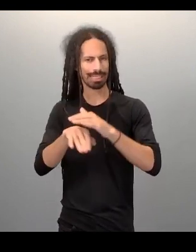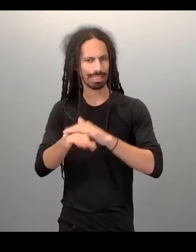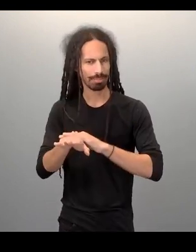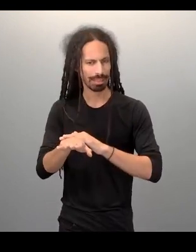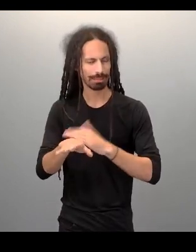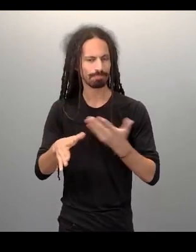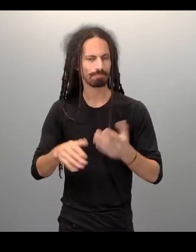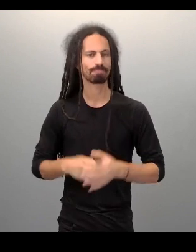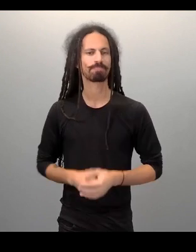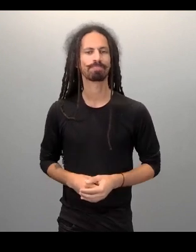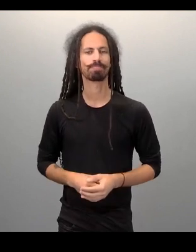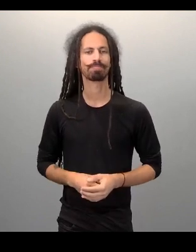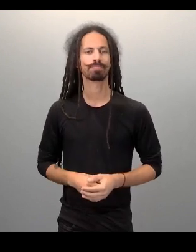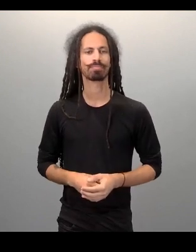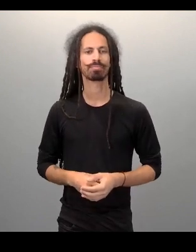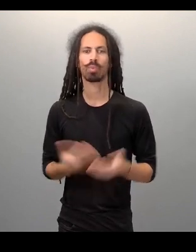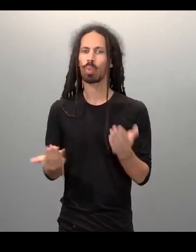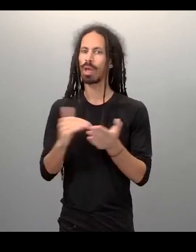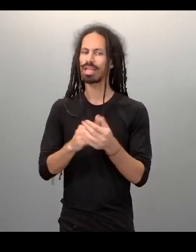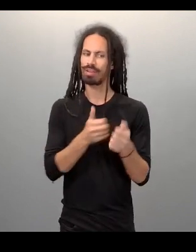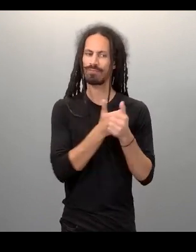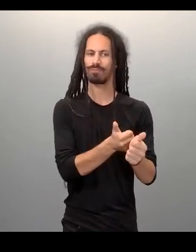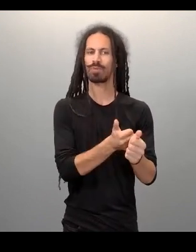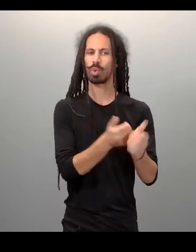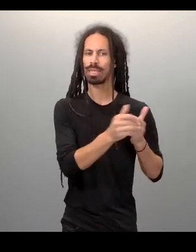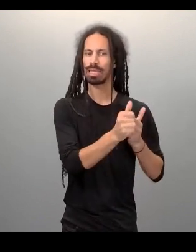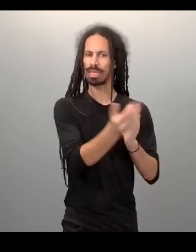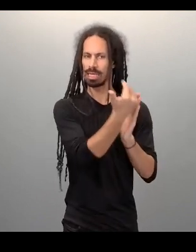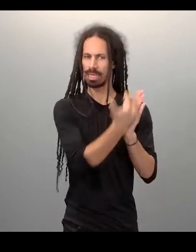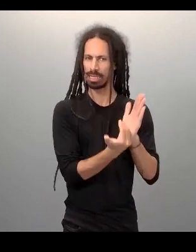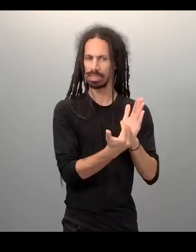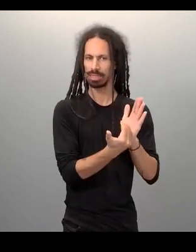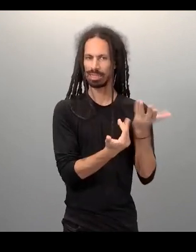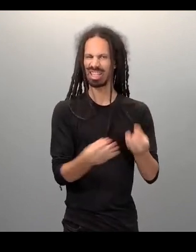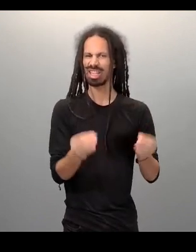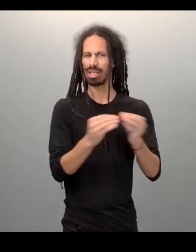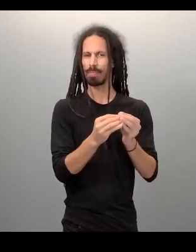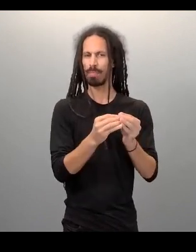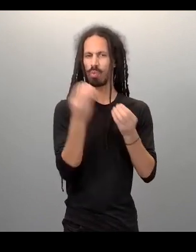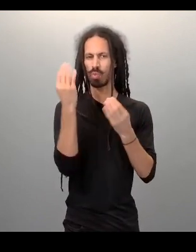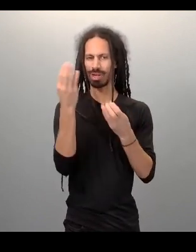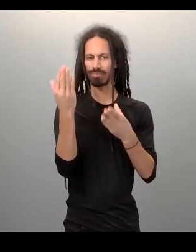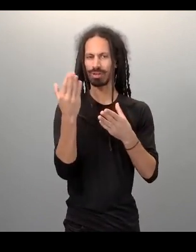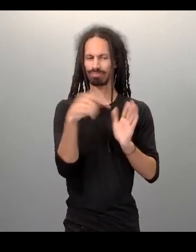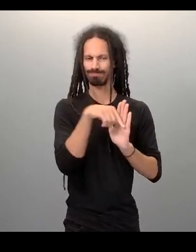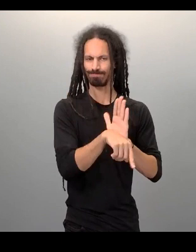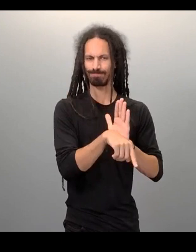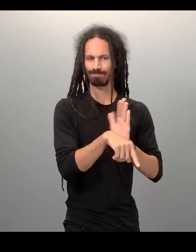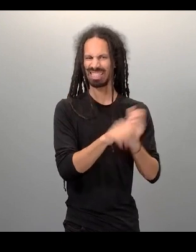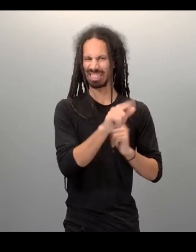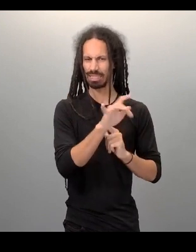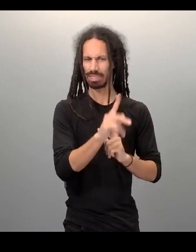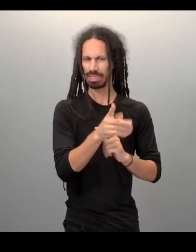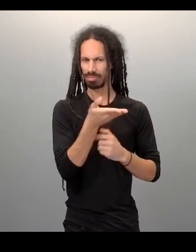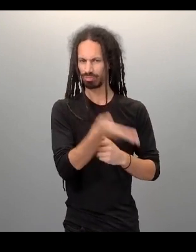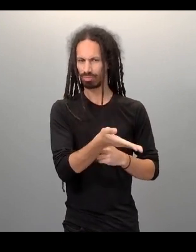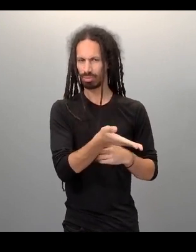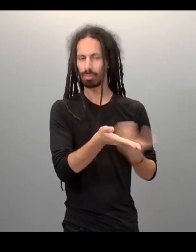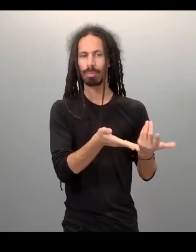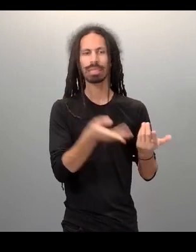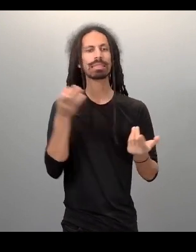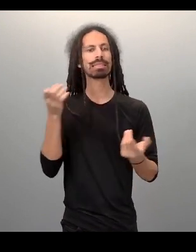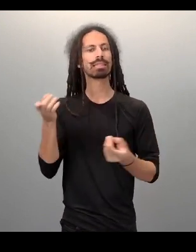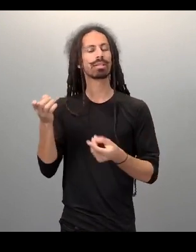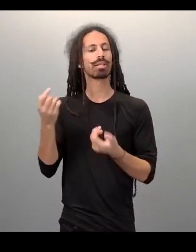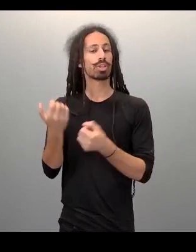again, you can access more information about this through the link shared in the PowerPoint. But these are the 3 top guidelines I